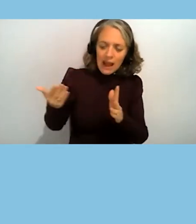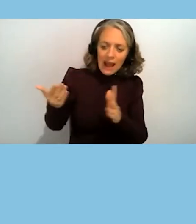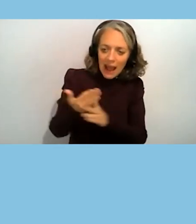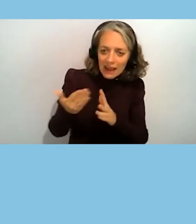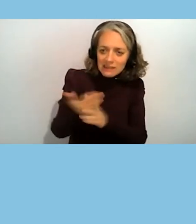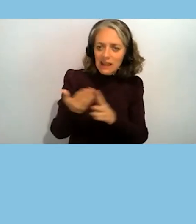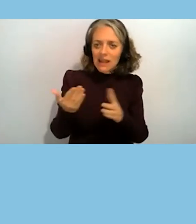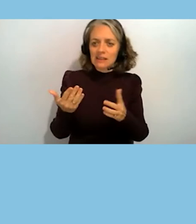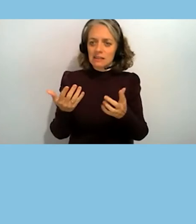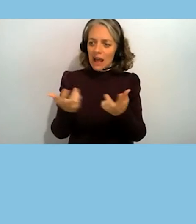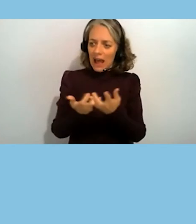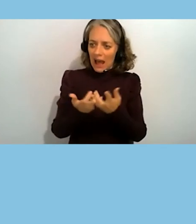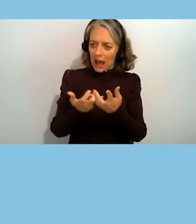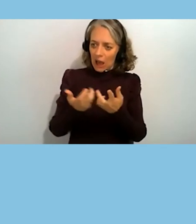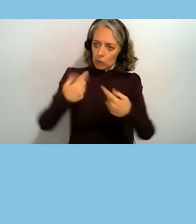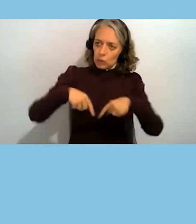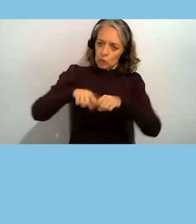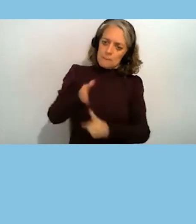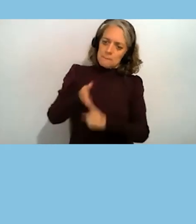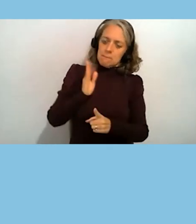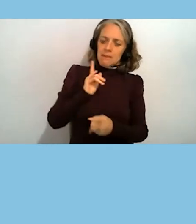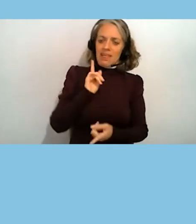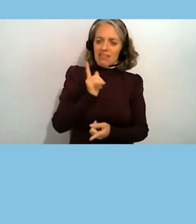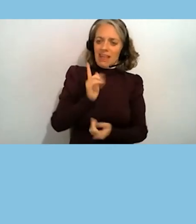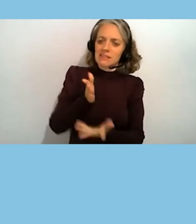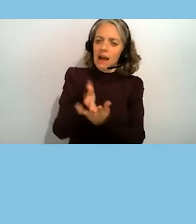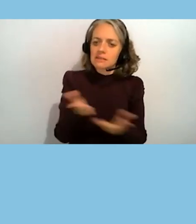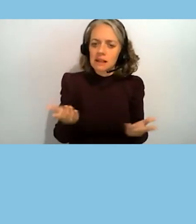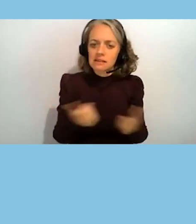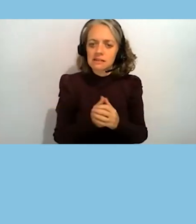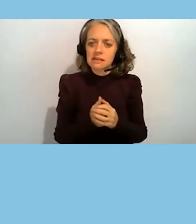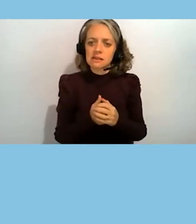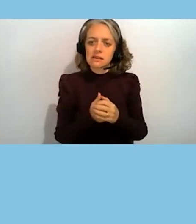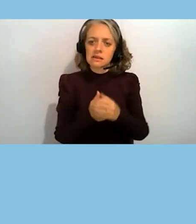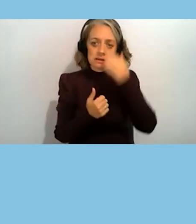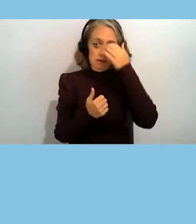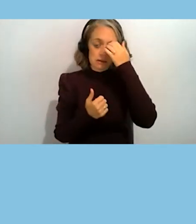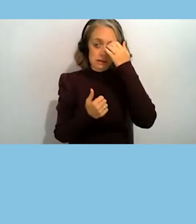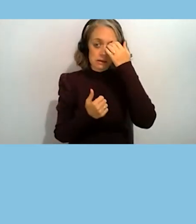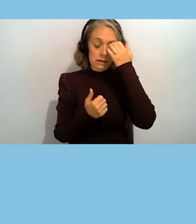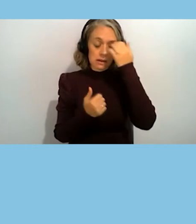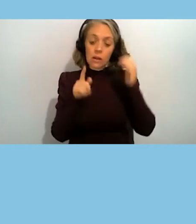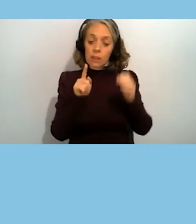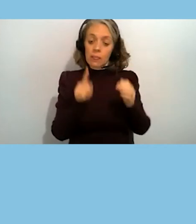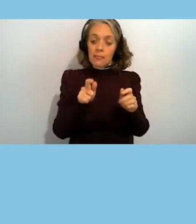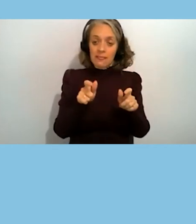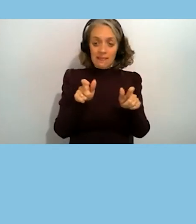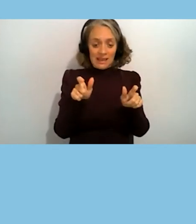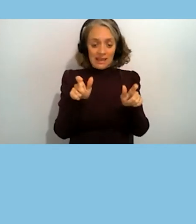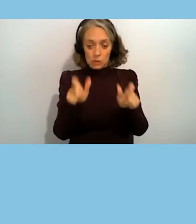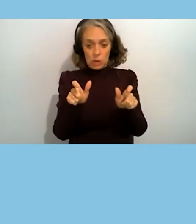come to know access. And these work in conjunction with each other, but